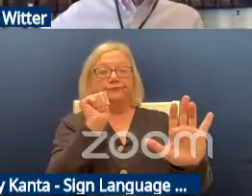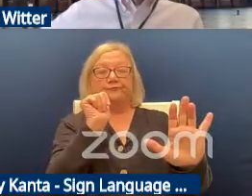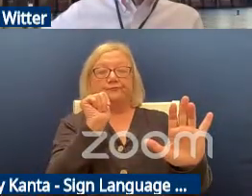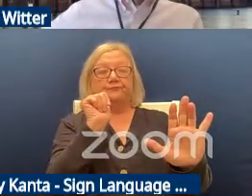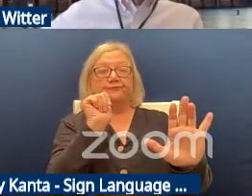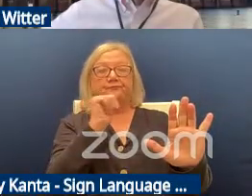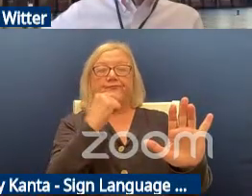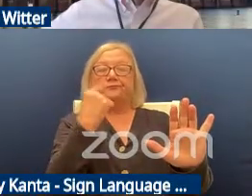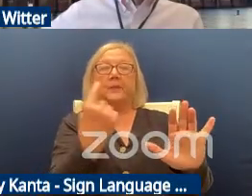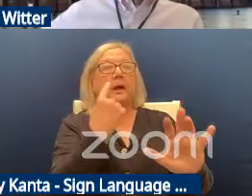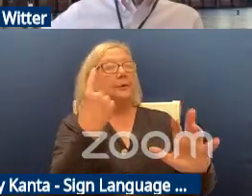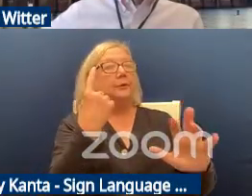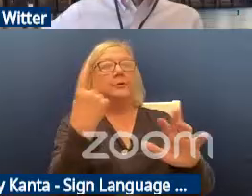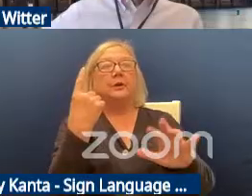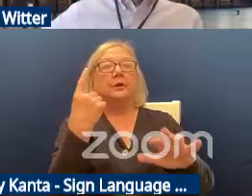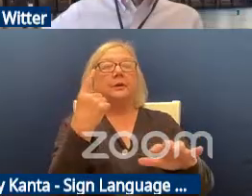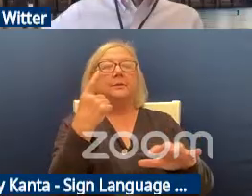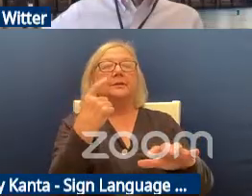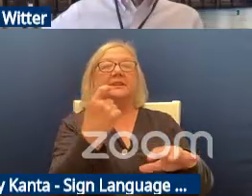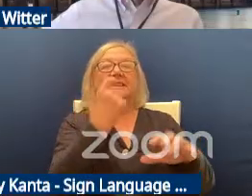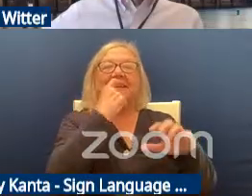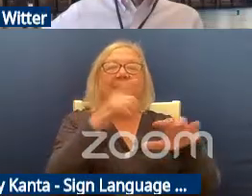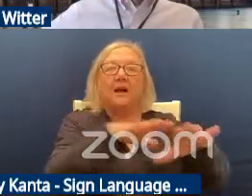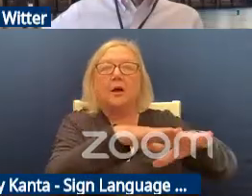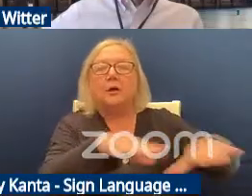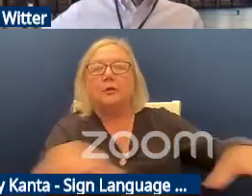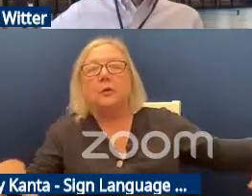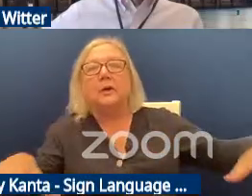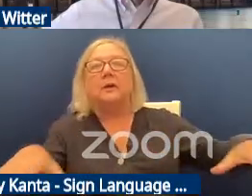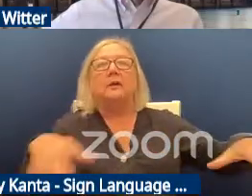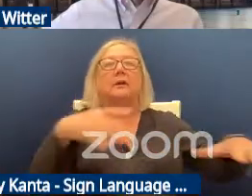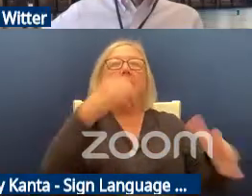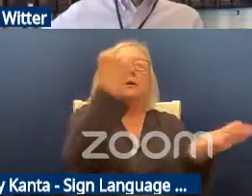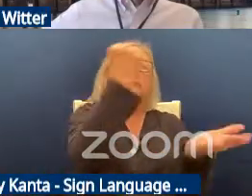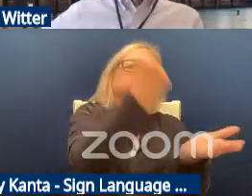with heron or salmon on it, and